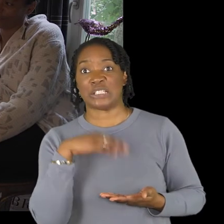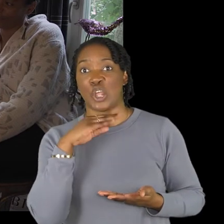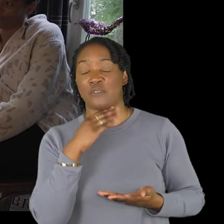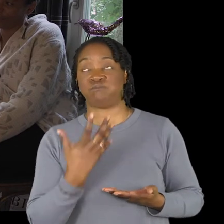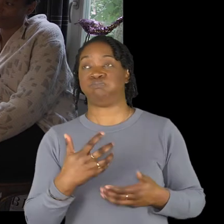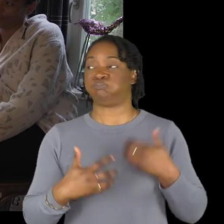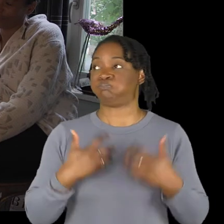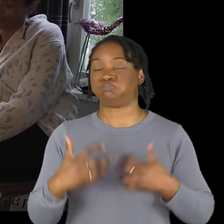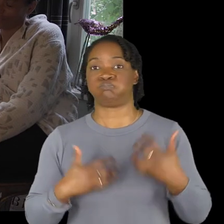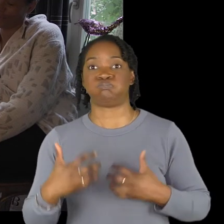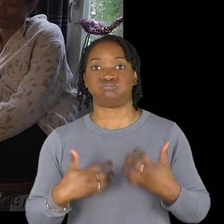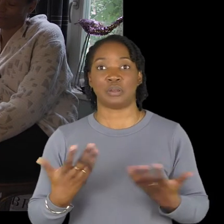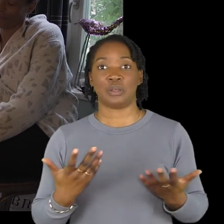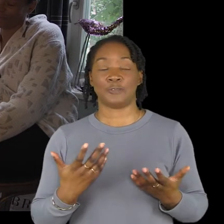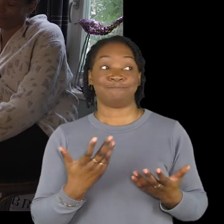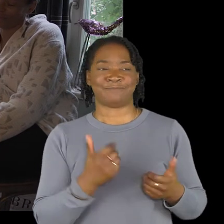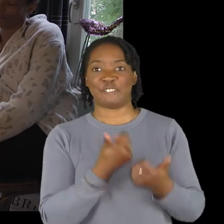or whatever, however you left, or